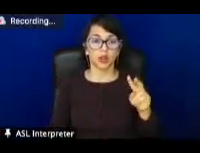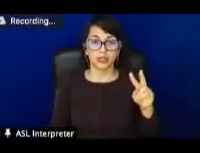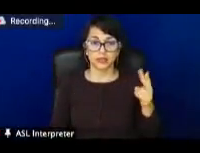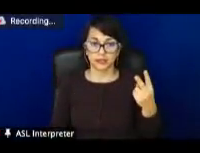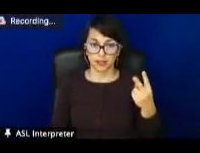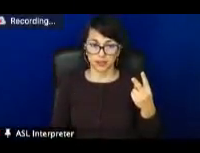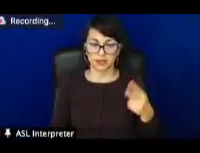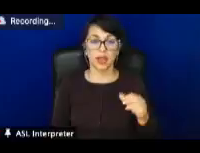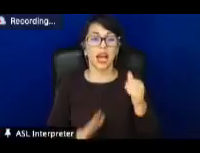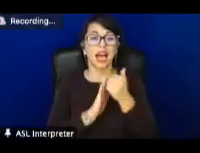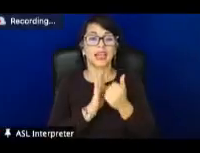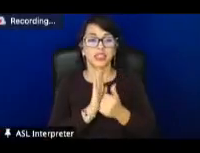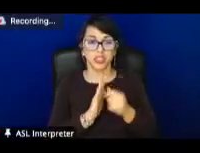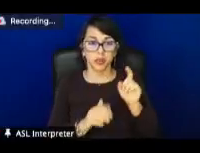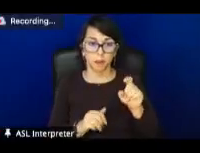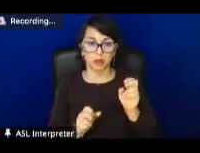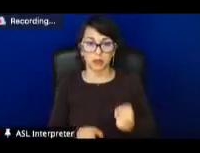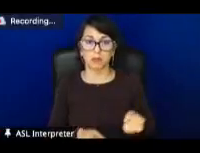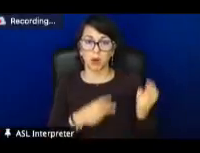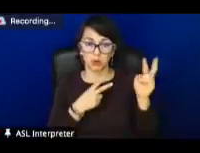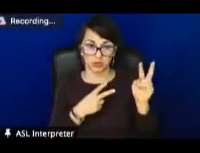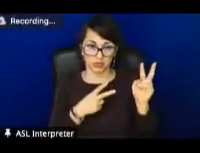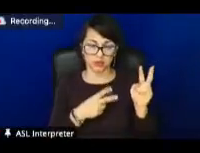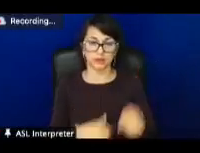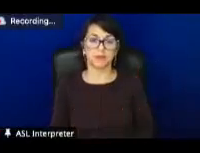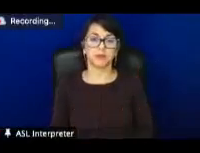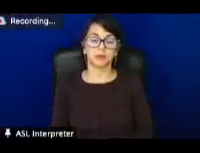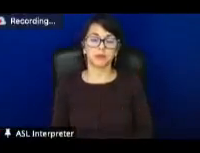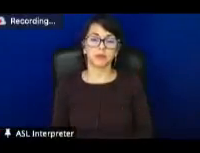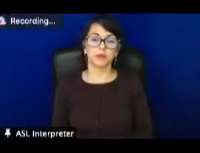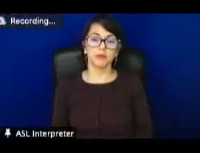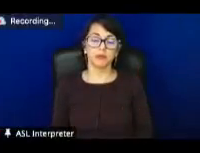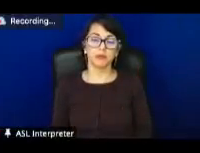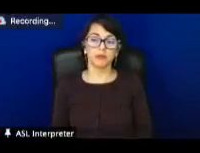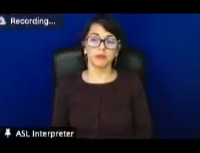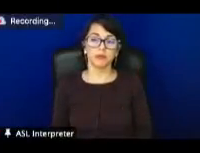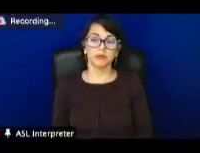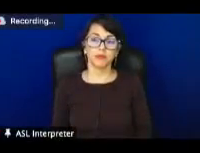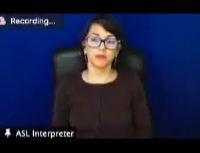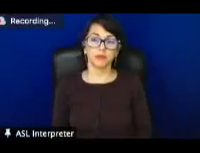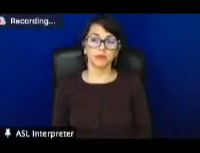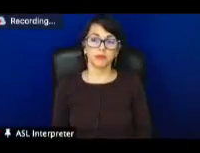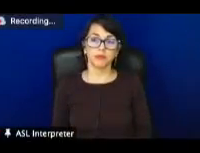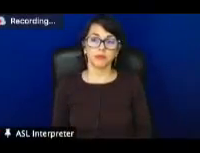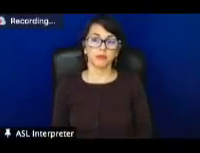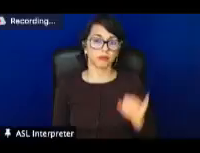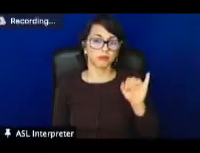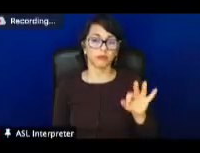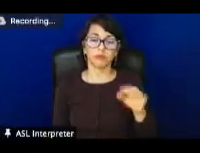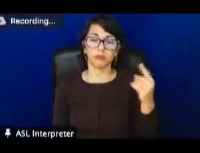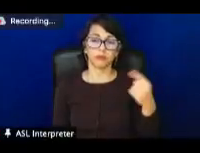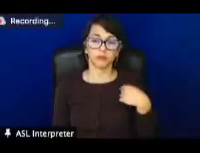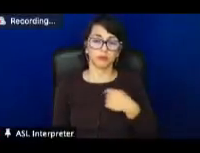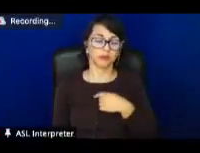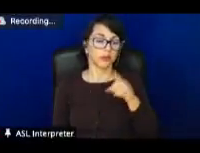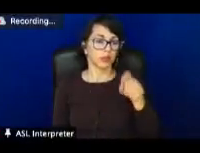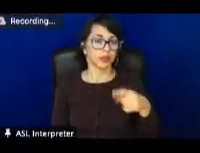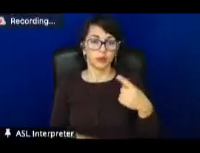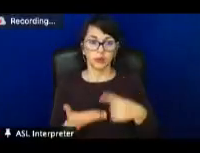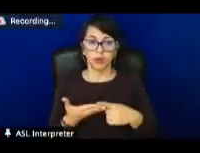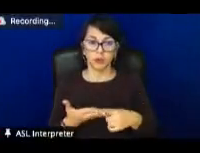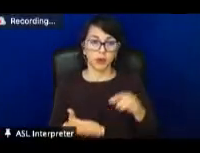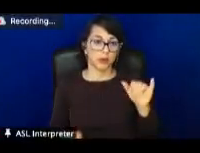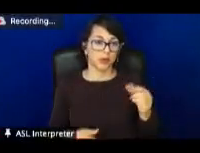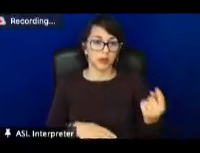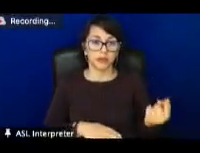put up. So, if there are things that we need to talk about that day, let's make